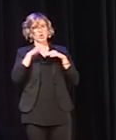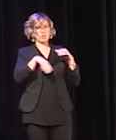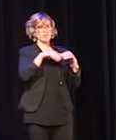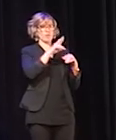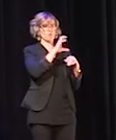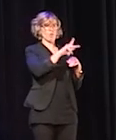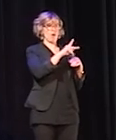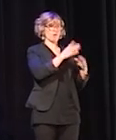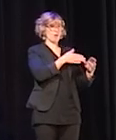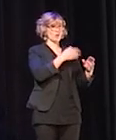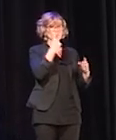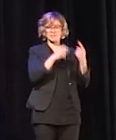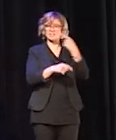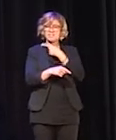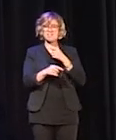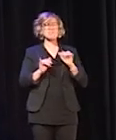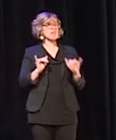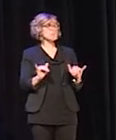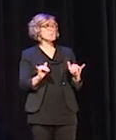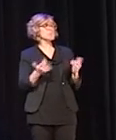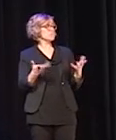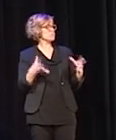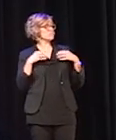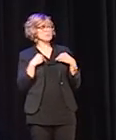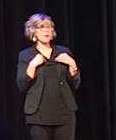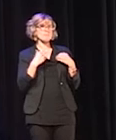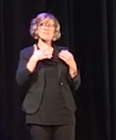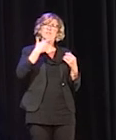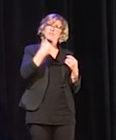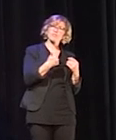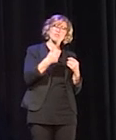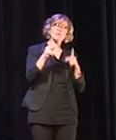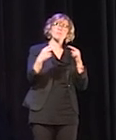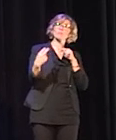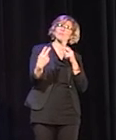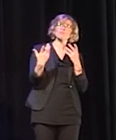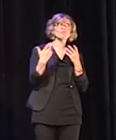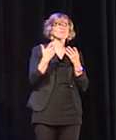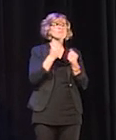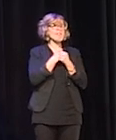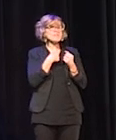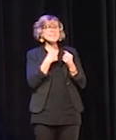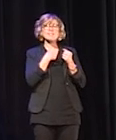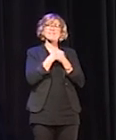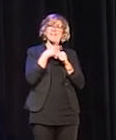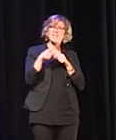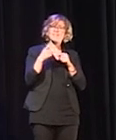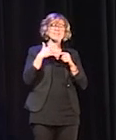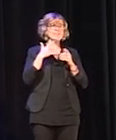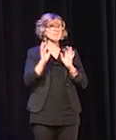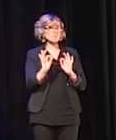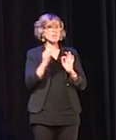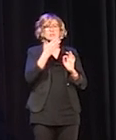This is, I feel good, I'm loved, I'm taken care of. And that is so different than being